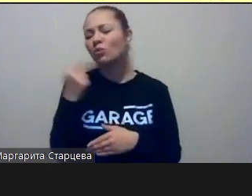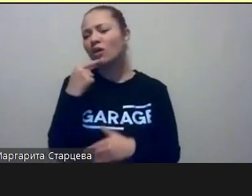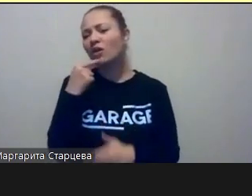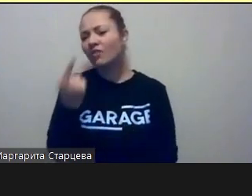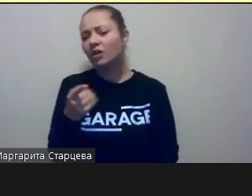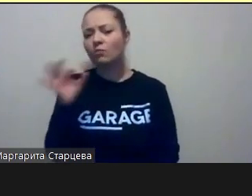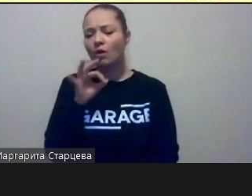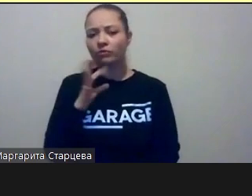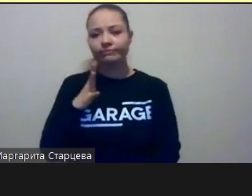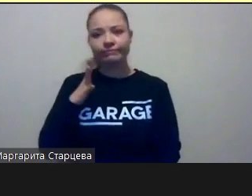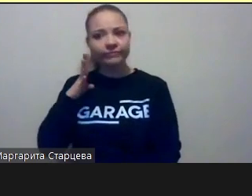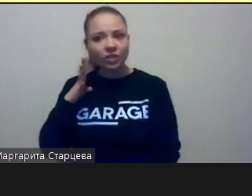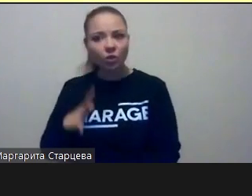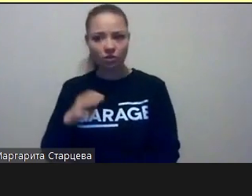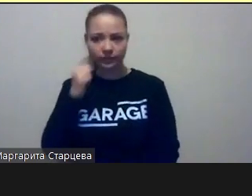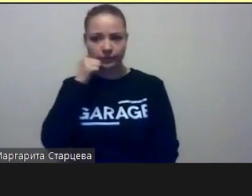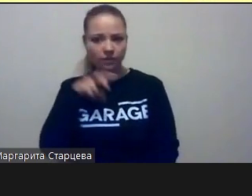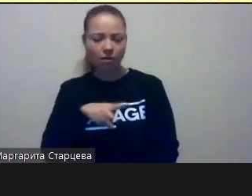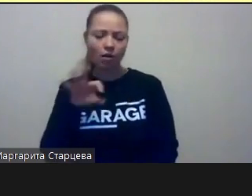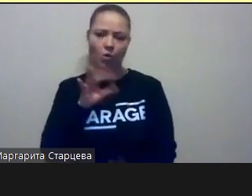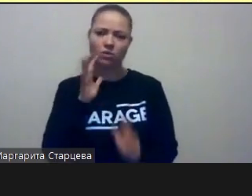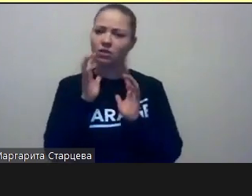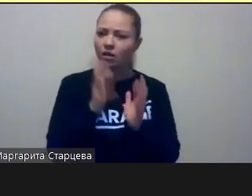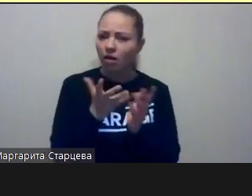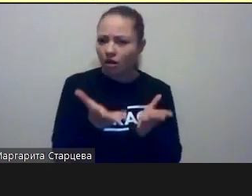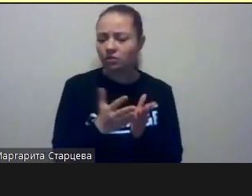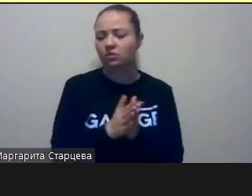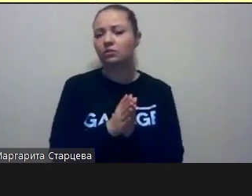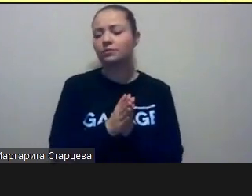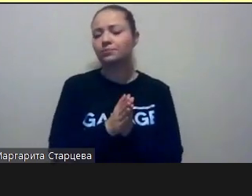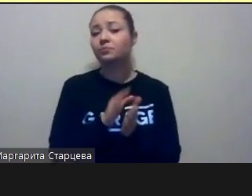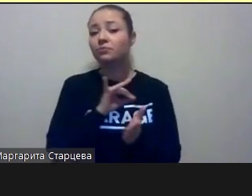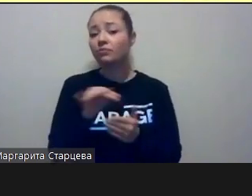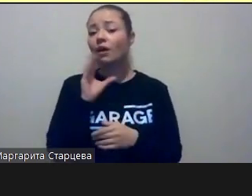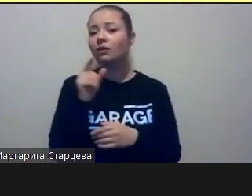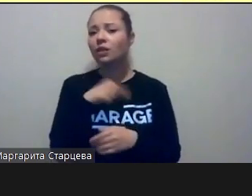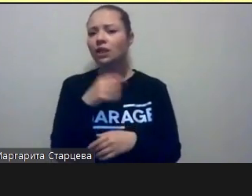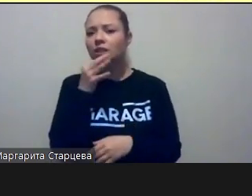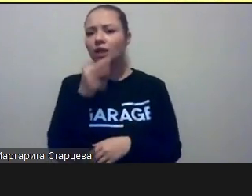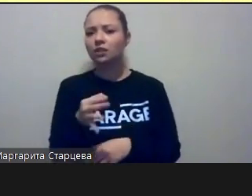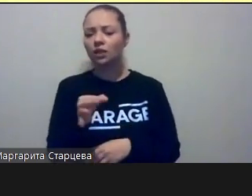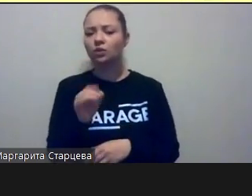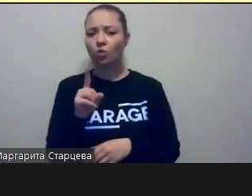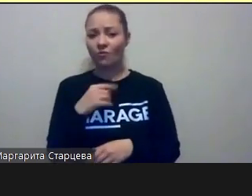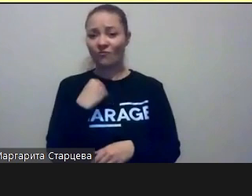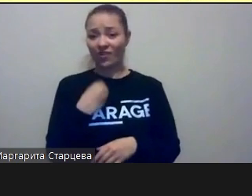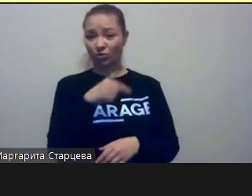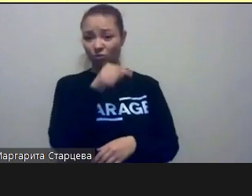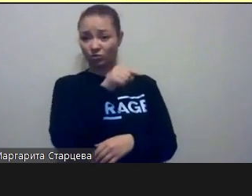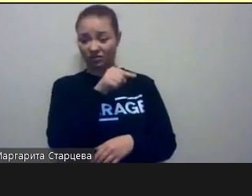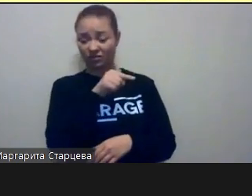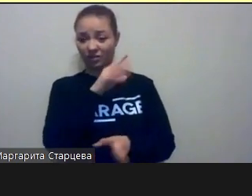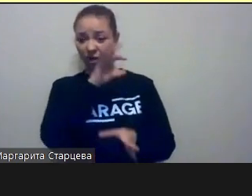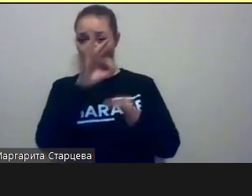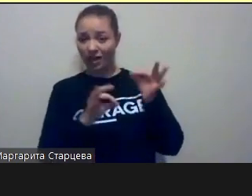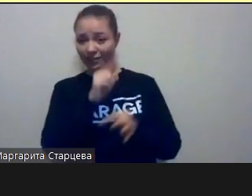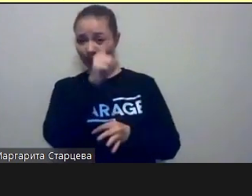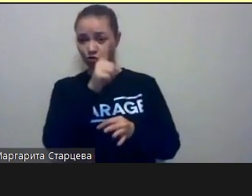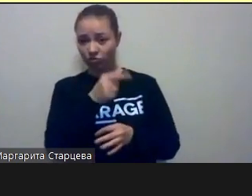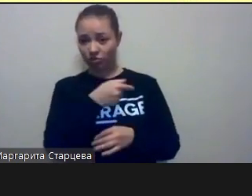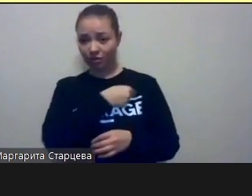Now, when I said before that the French Space Agency CNES make 3 times around the